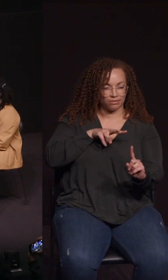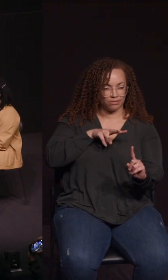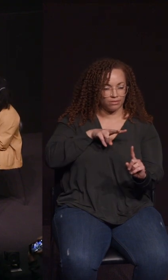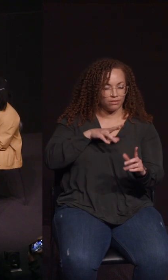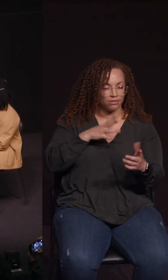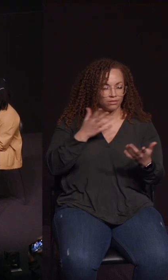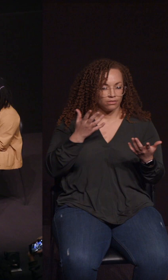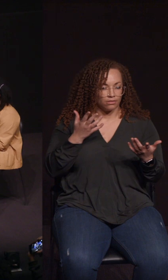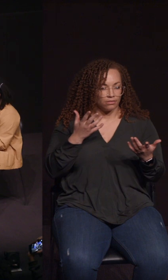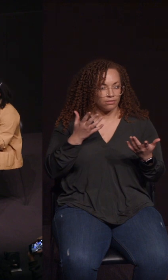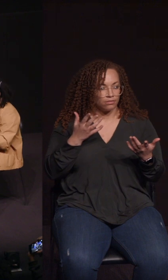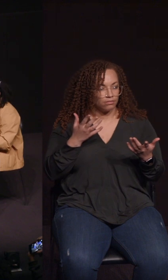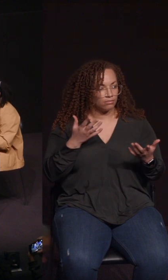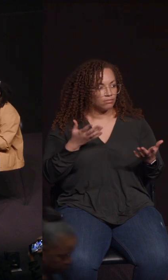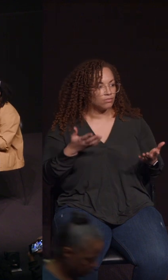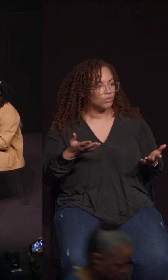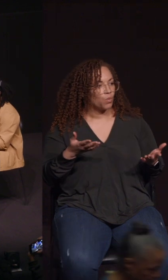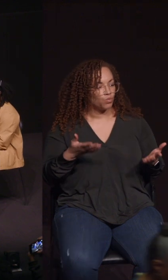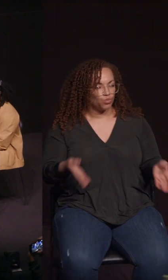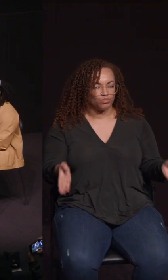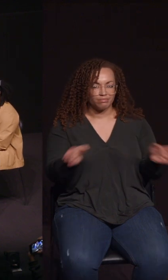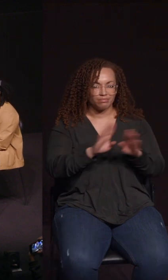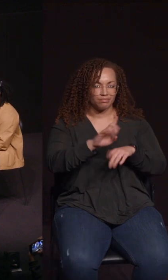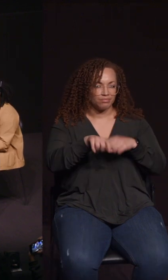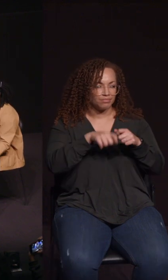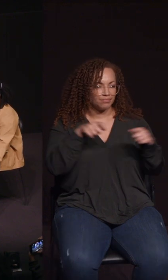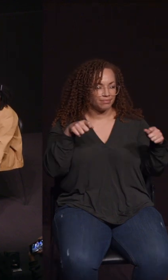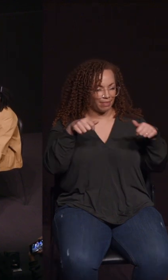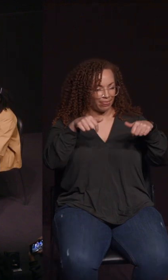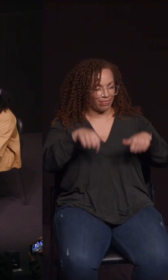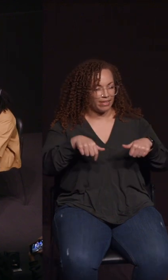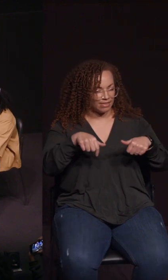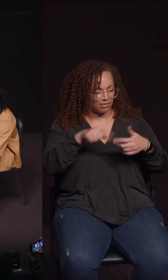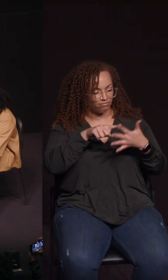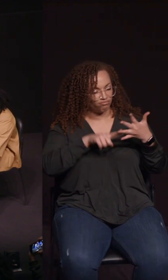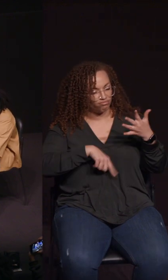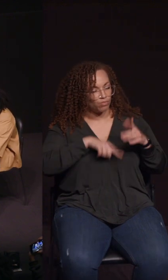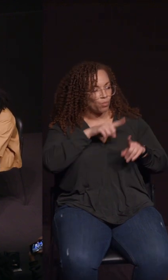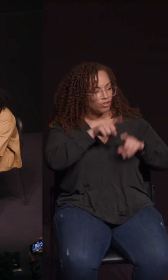To close out this section of questions, I want to ask a final one.